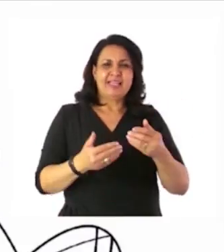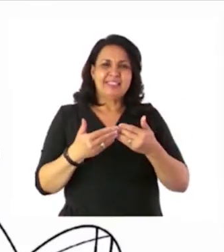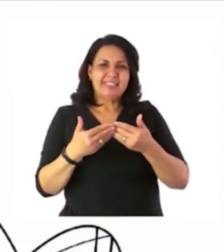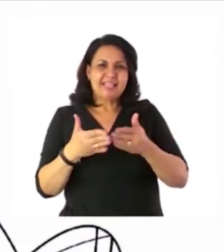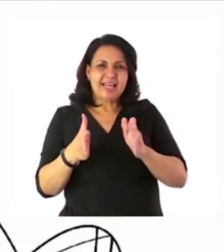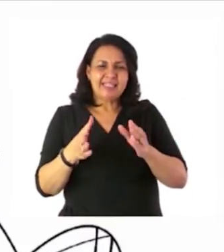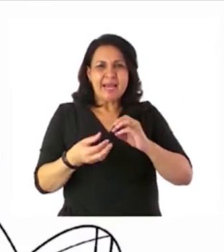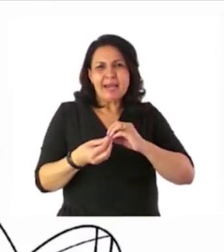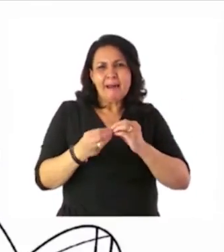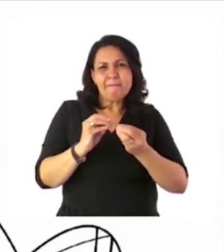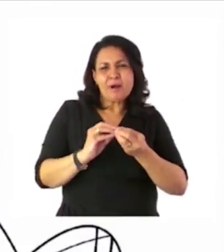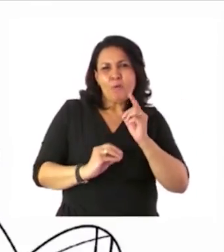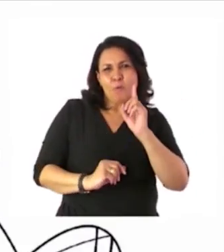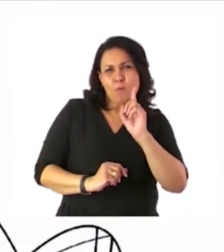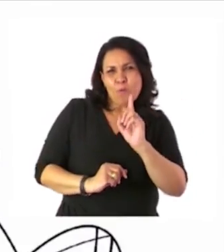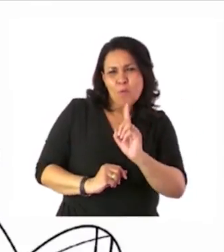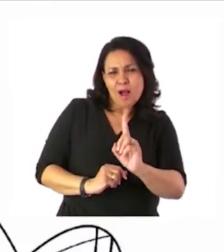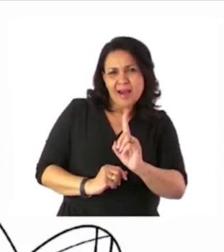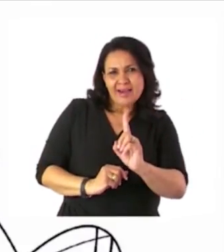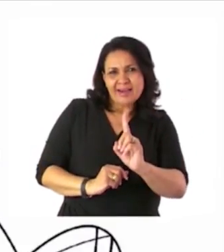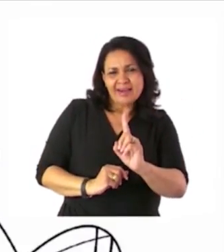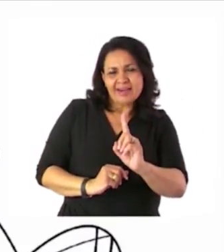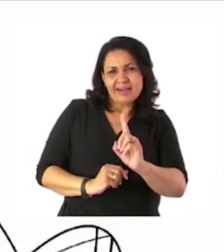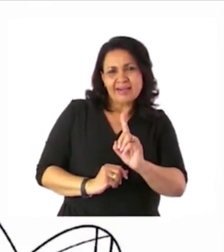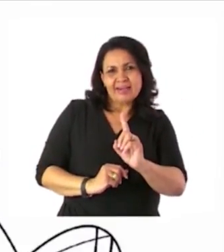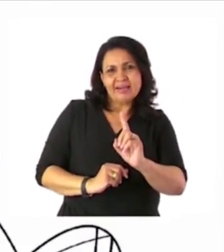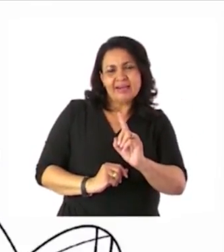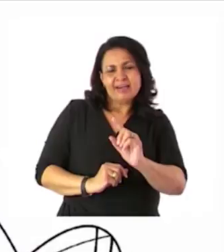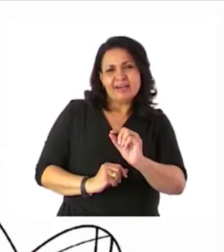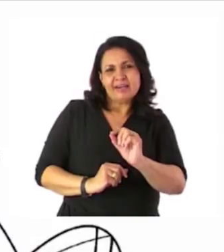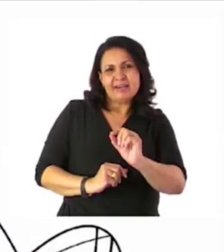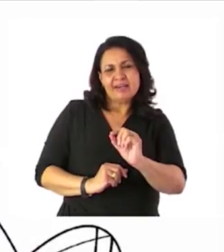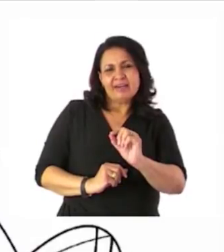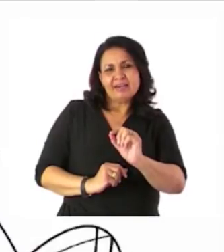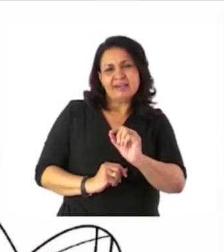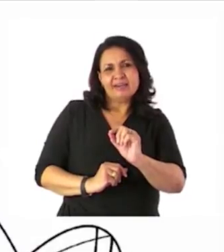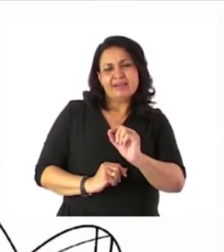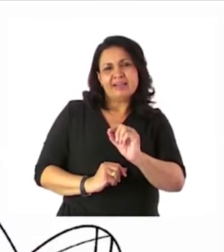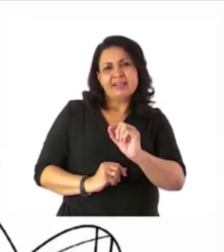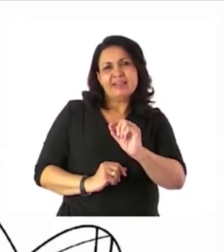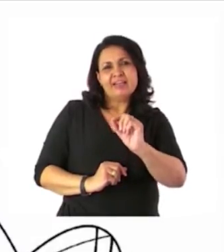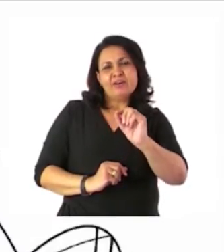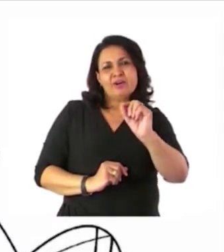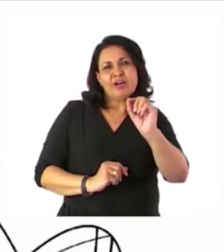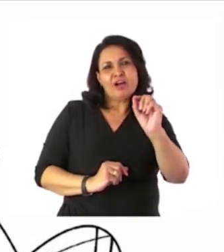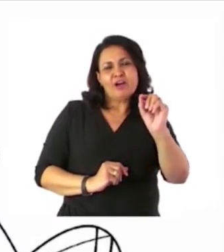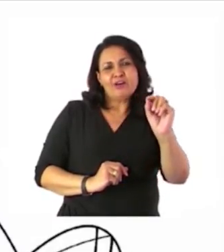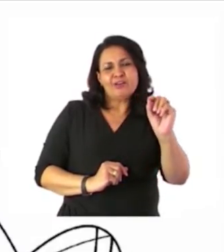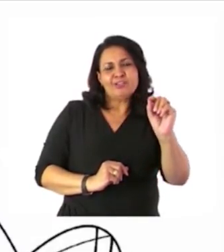number one yes number one is by the ear of the little the eye of the little fish yes